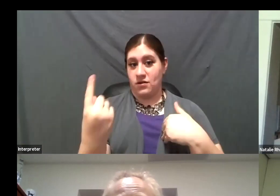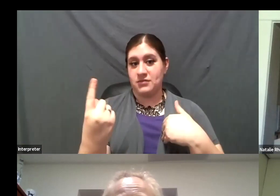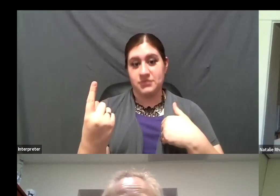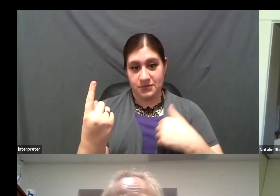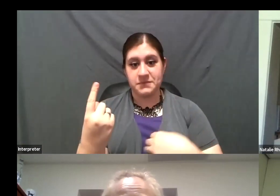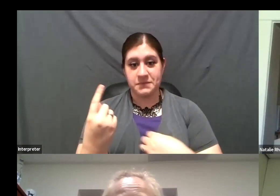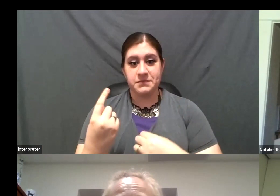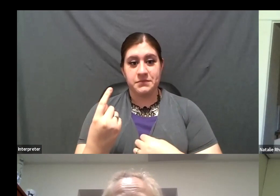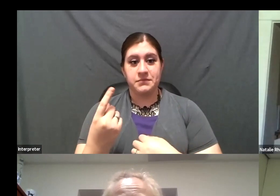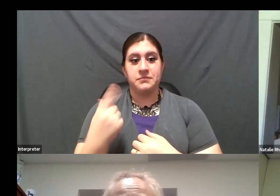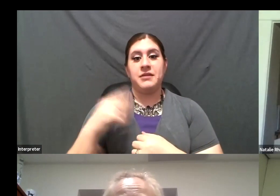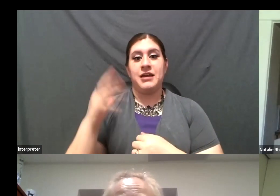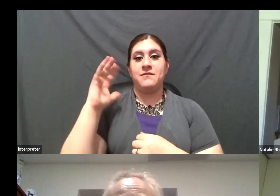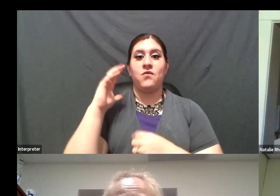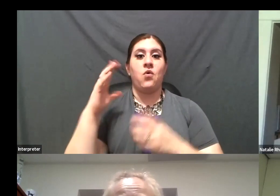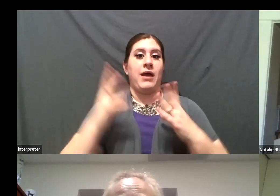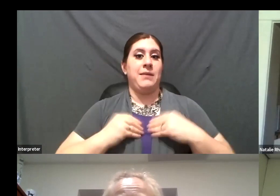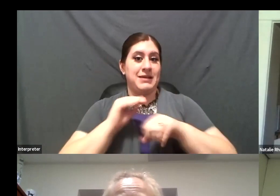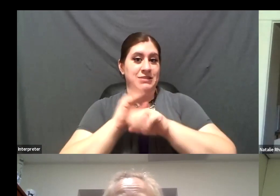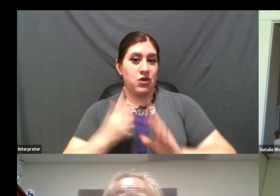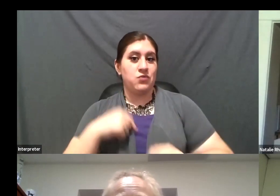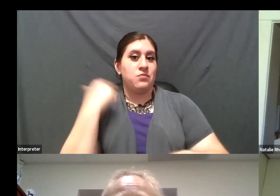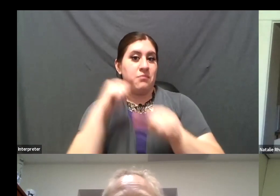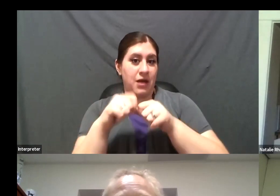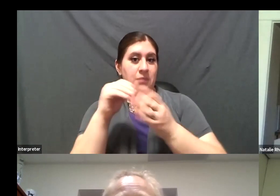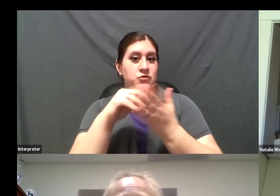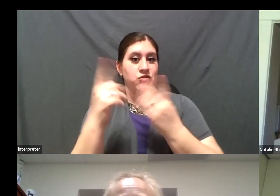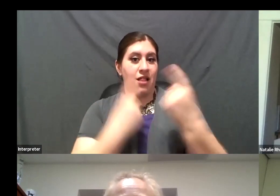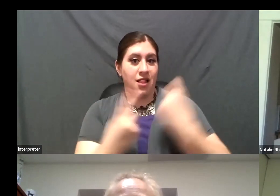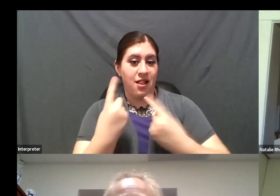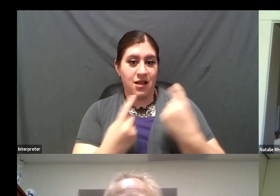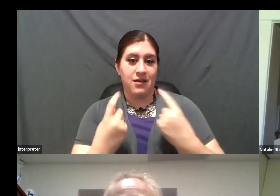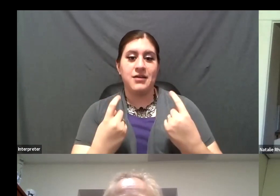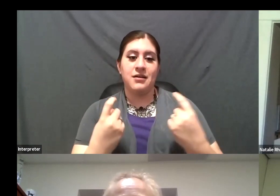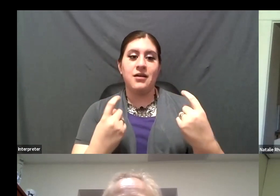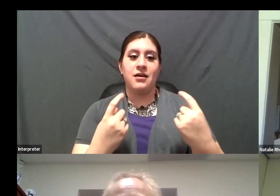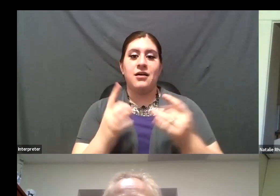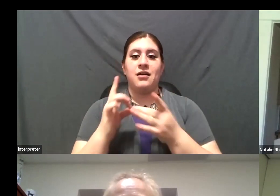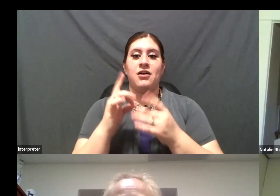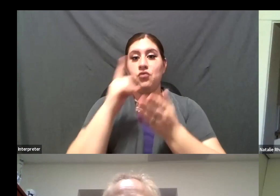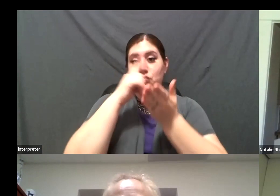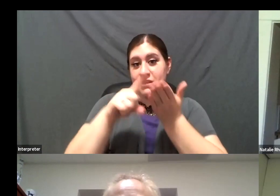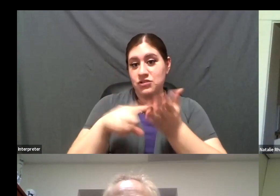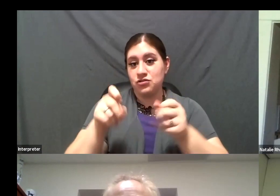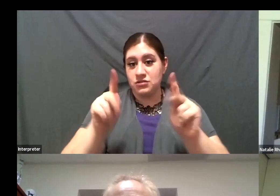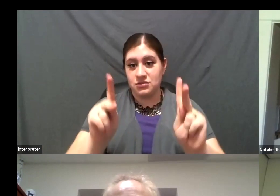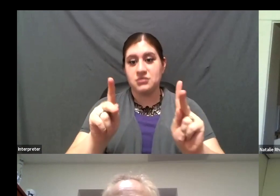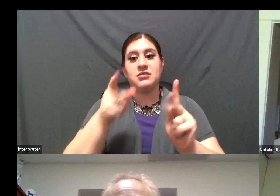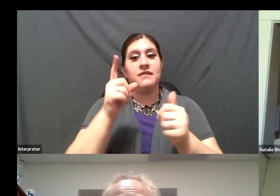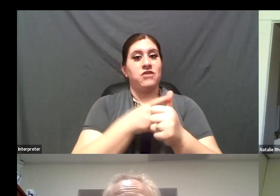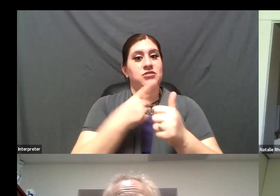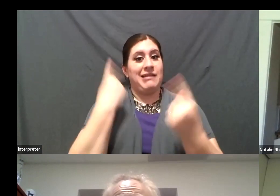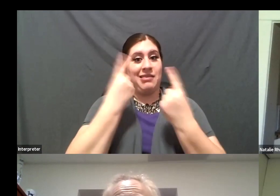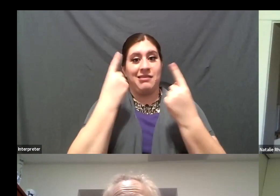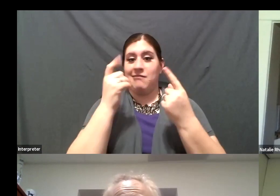I used to be an admission counselor, and I remember students asking all the time, about research opportunities. First, I think it's